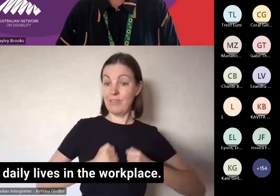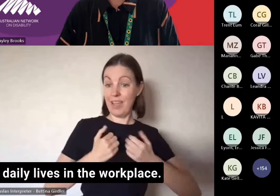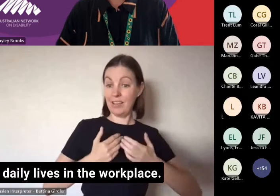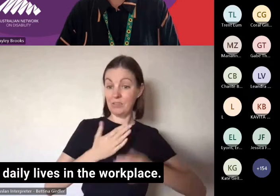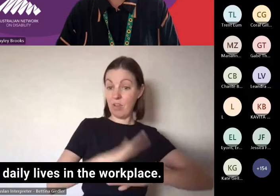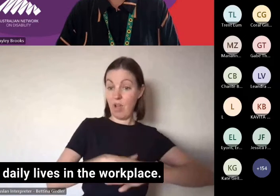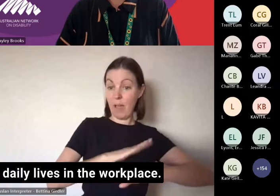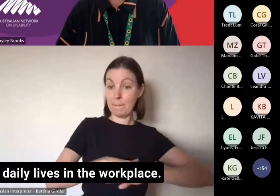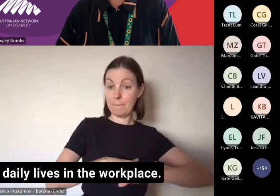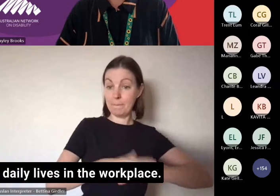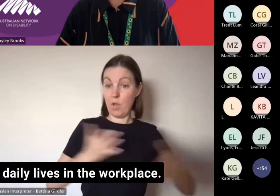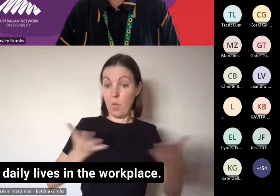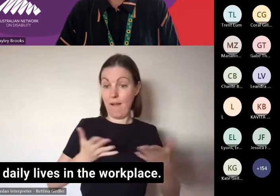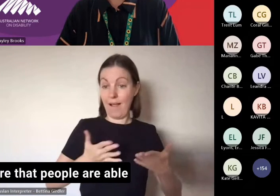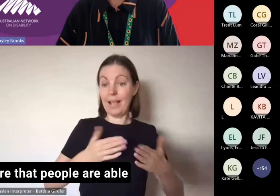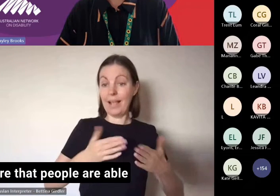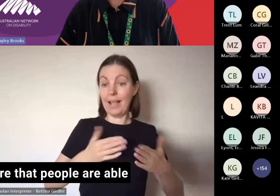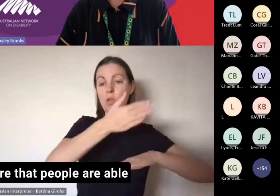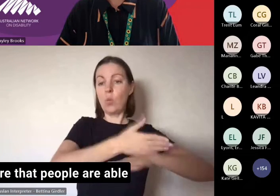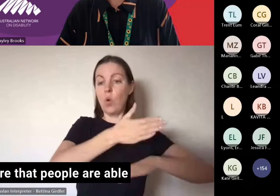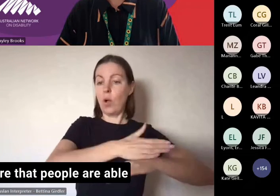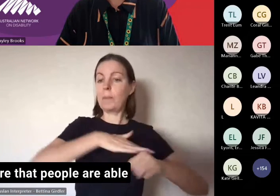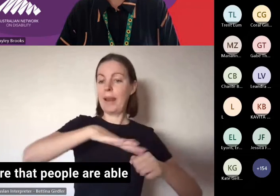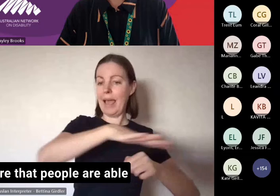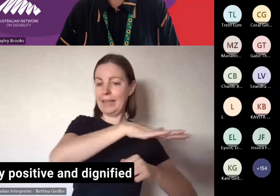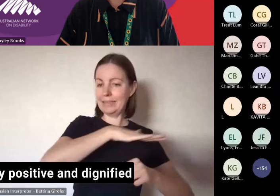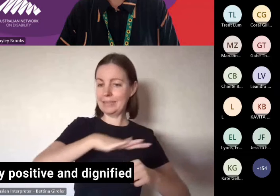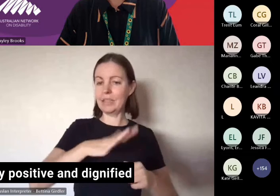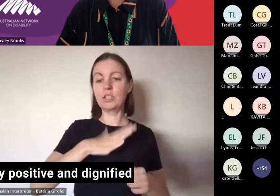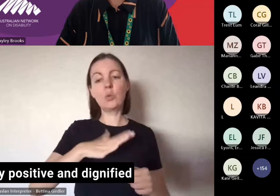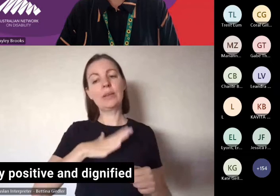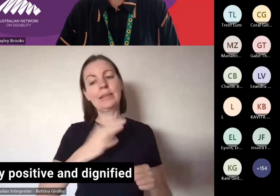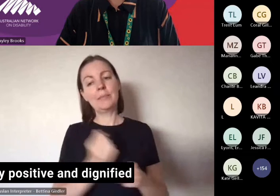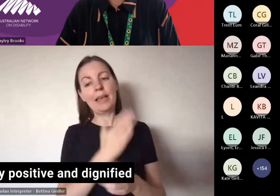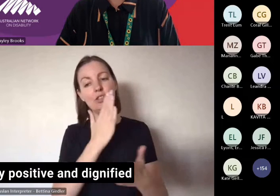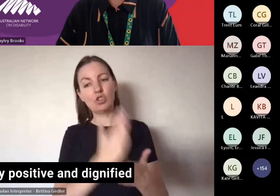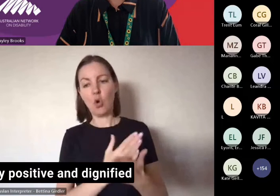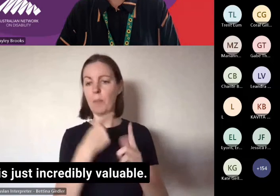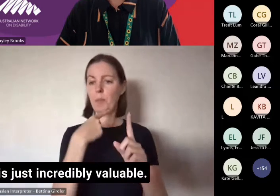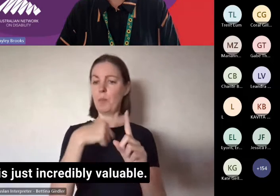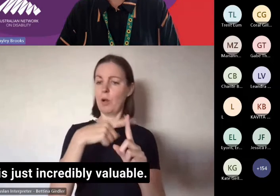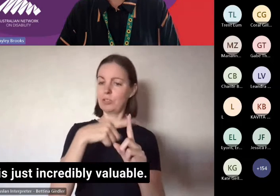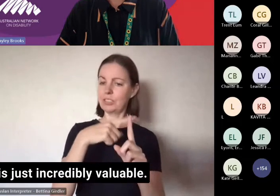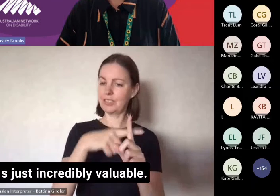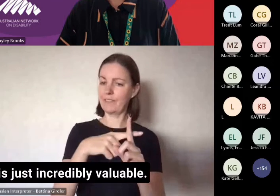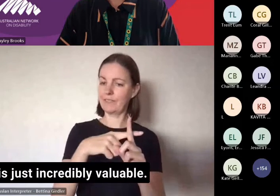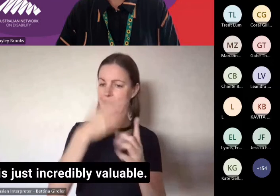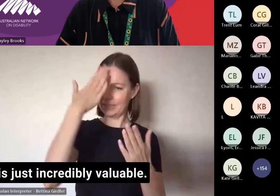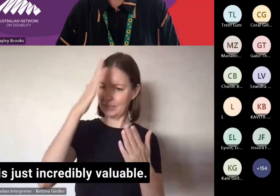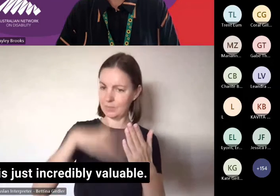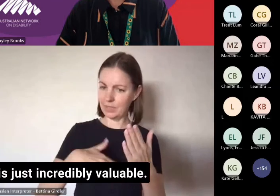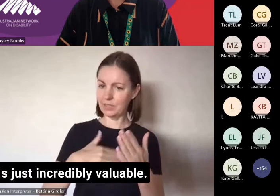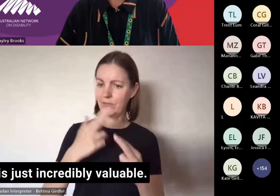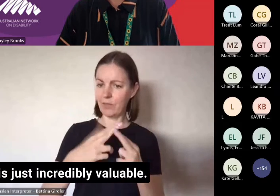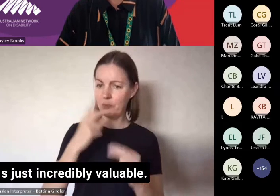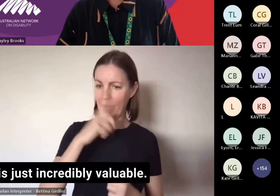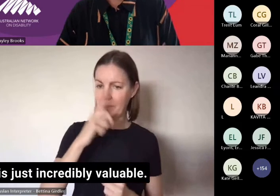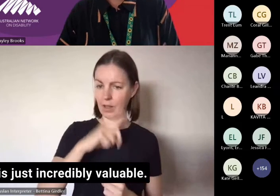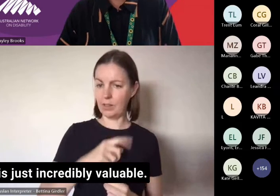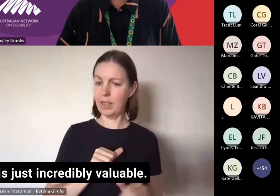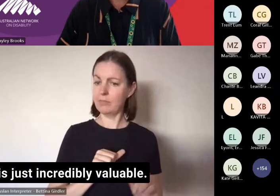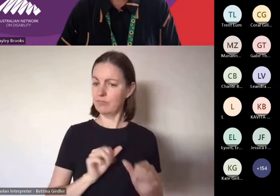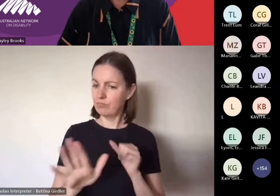lives in the workplace. So making sure that people are able to have a really positive and dignified user experience is just